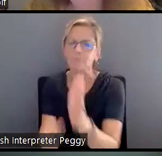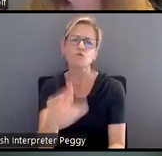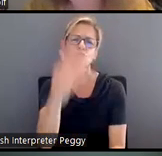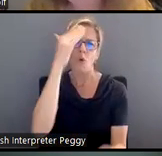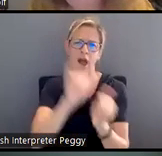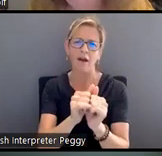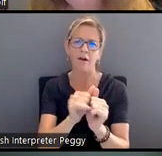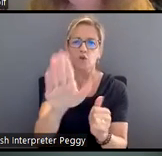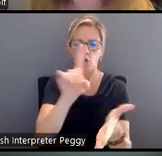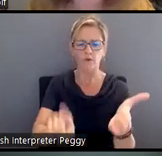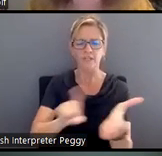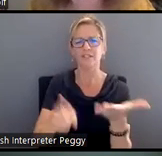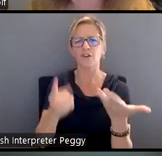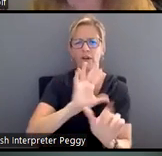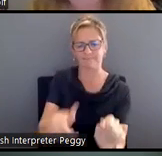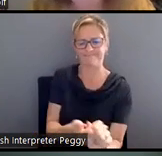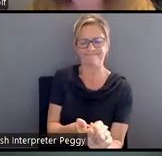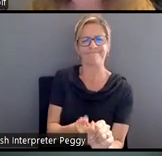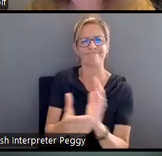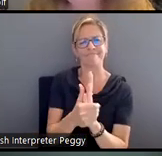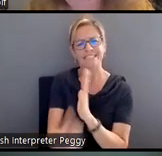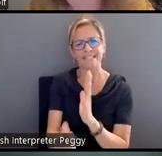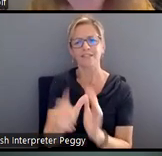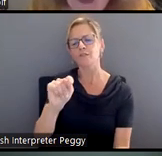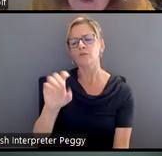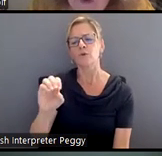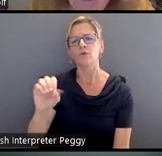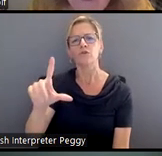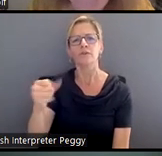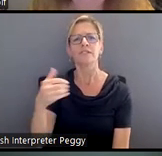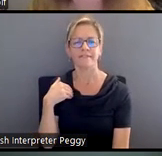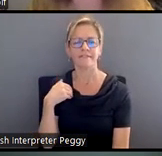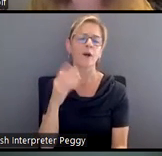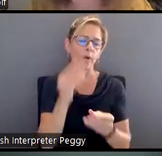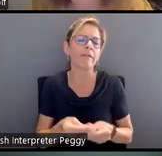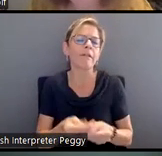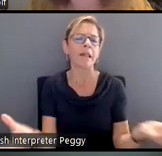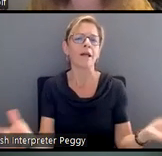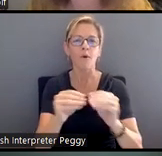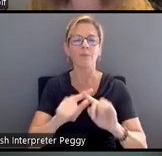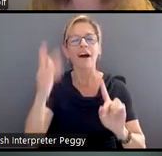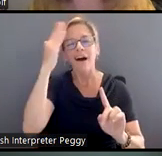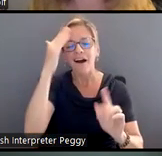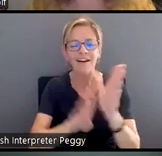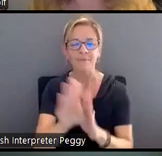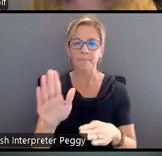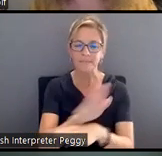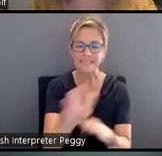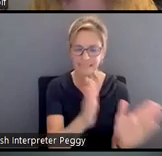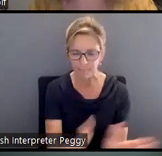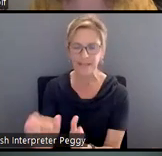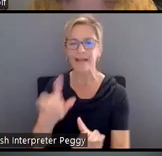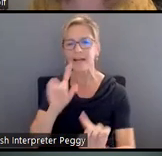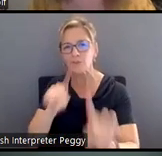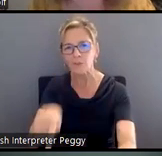You have lots of tools. There will also be some listed in the handout, but I know you have business plans and you can look at reports. So you have lots of